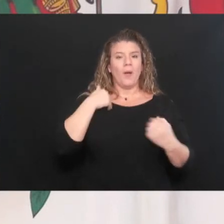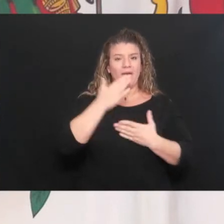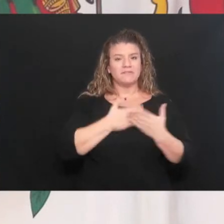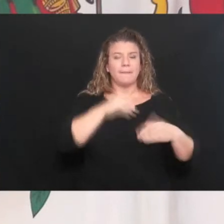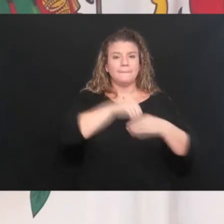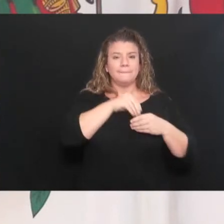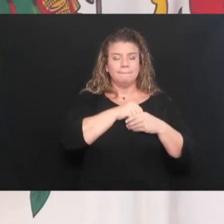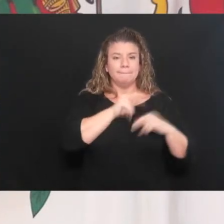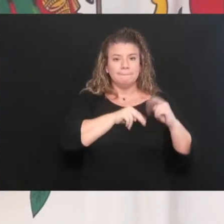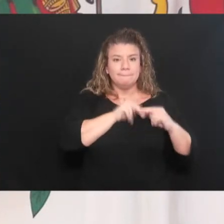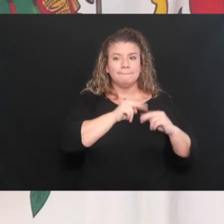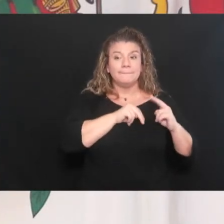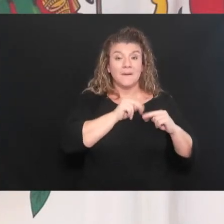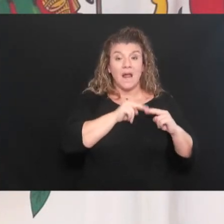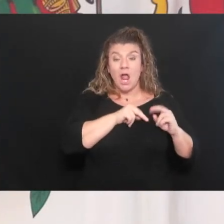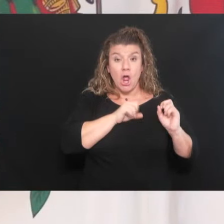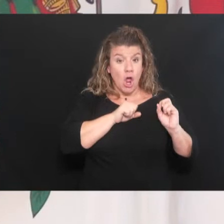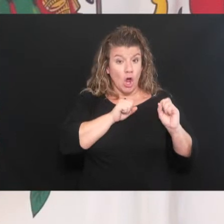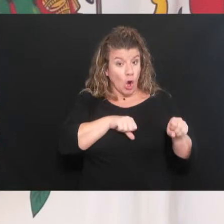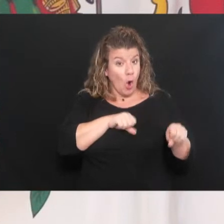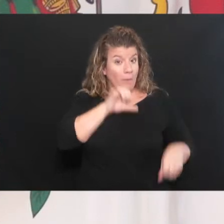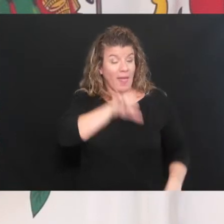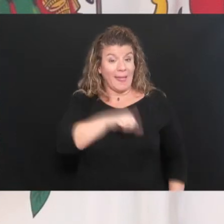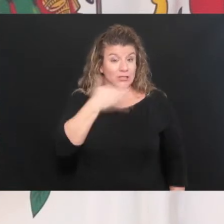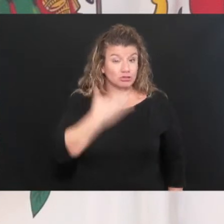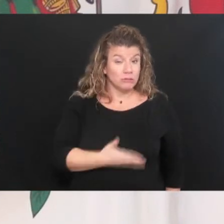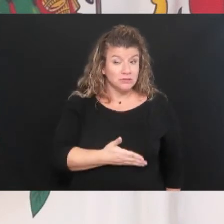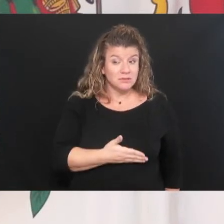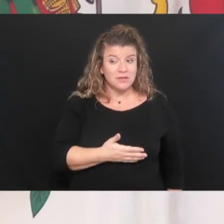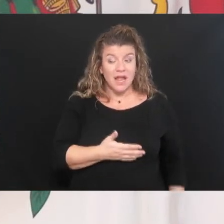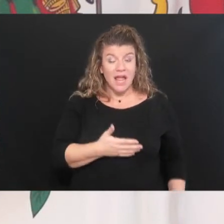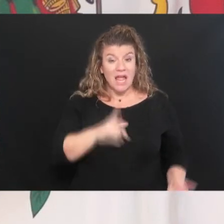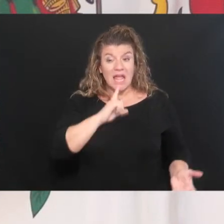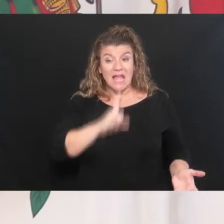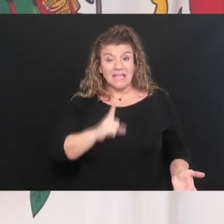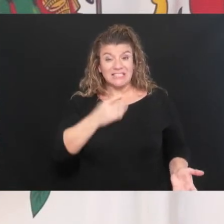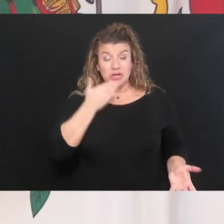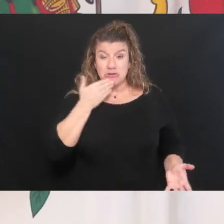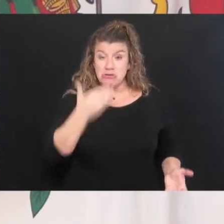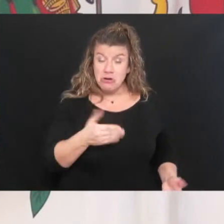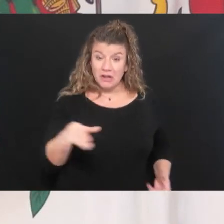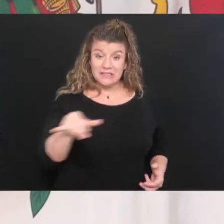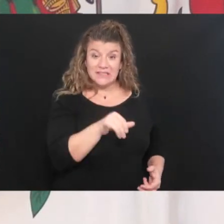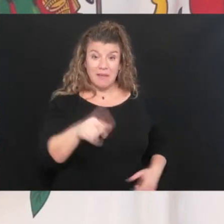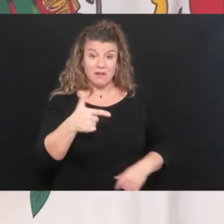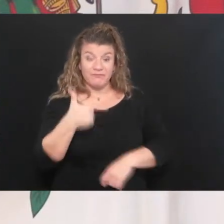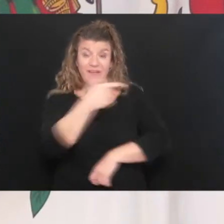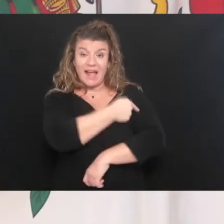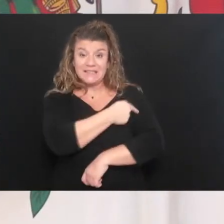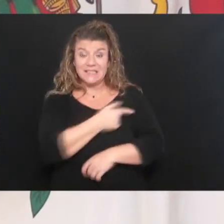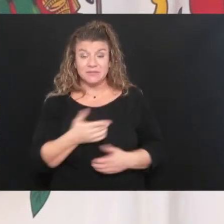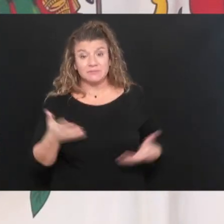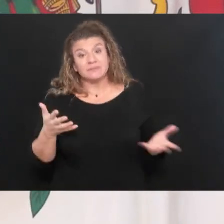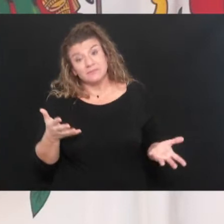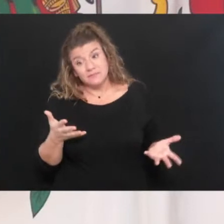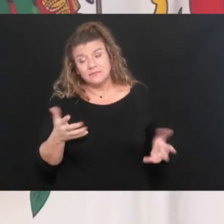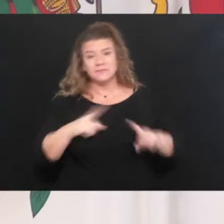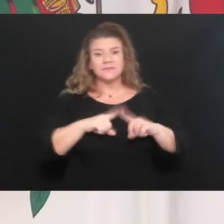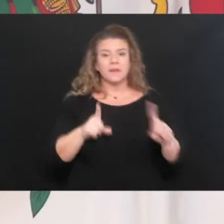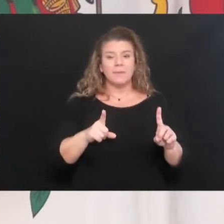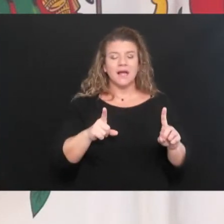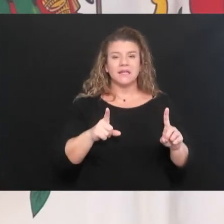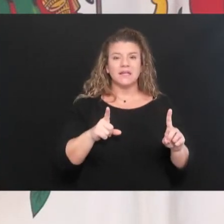may be that that's very good. It may be that it's not quite as good as the vaccine itself, but I